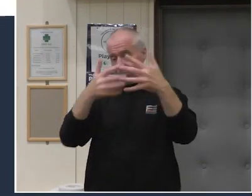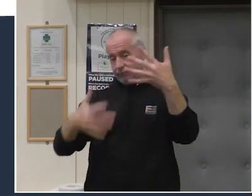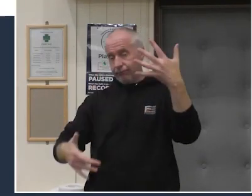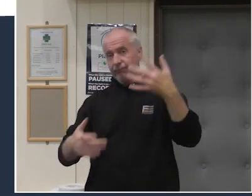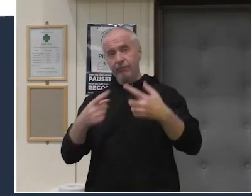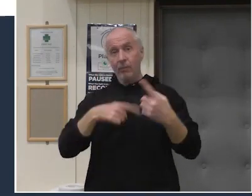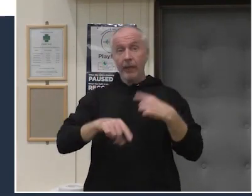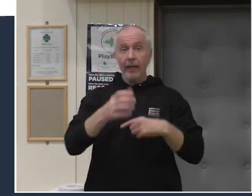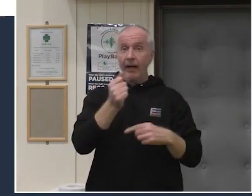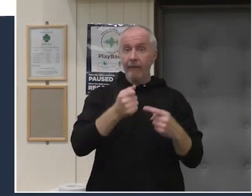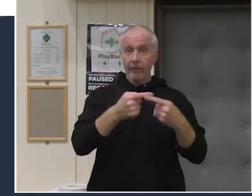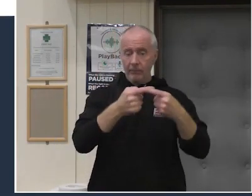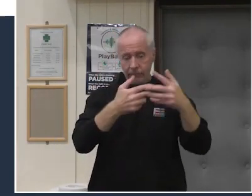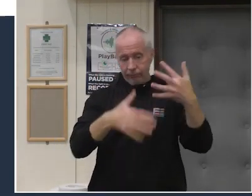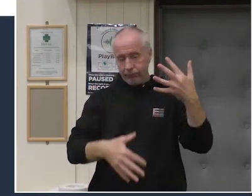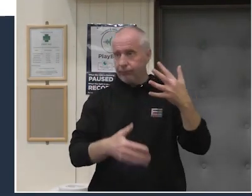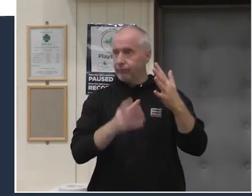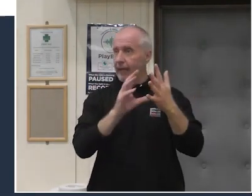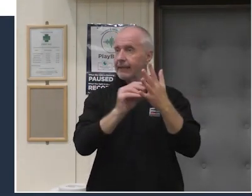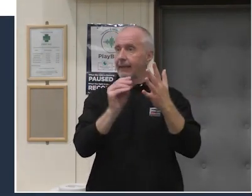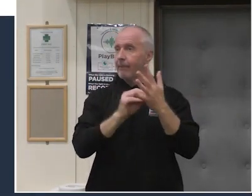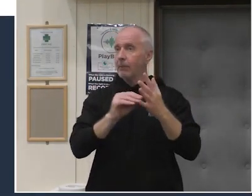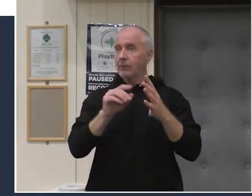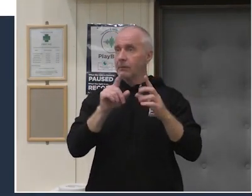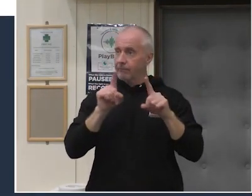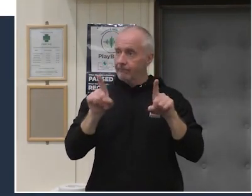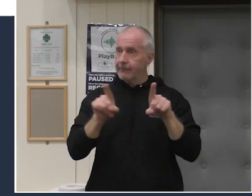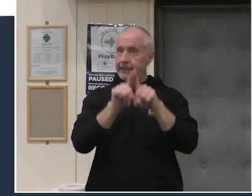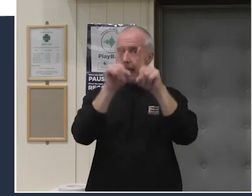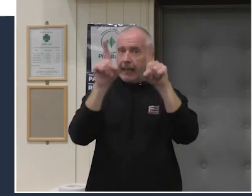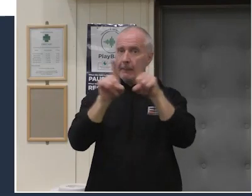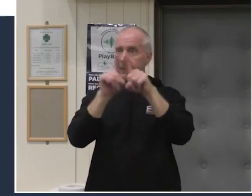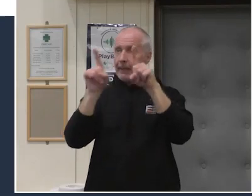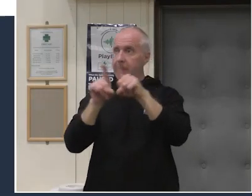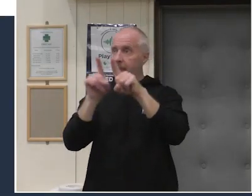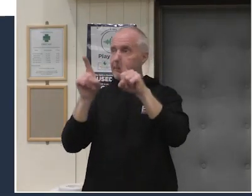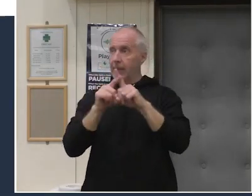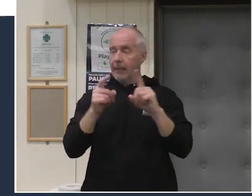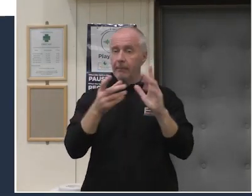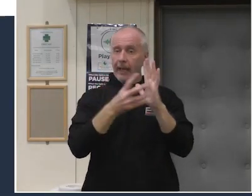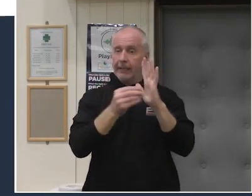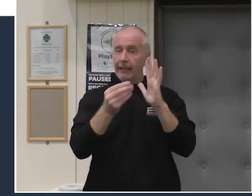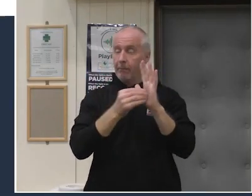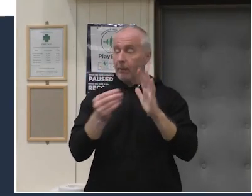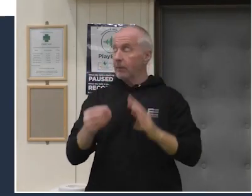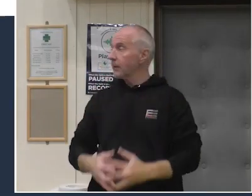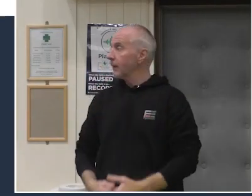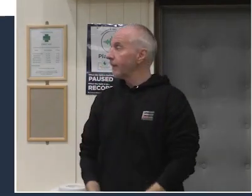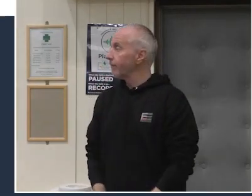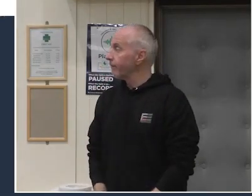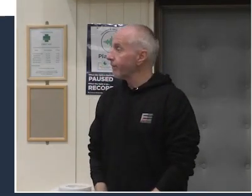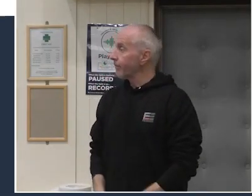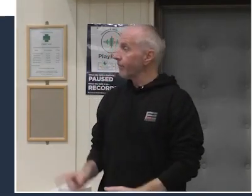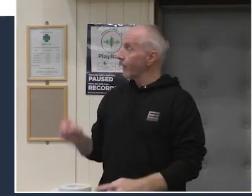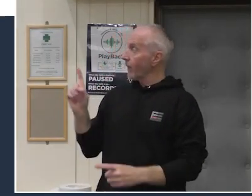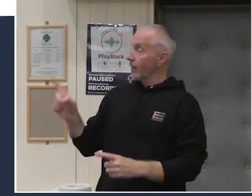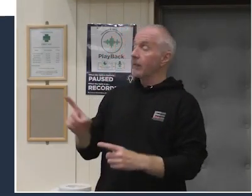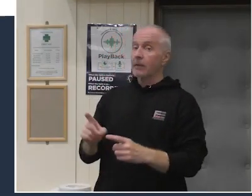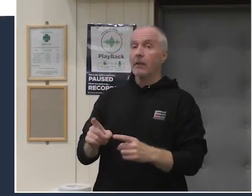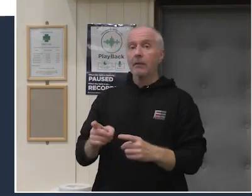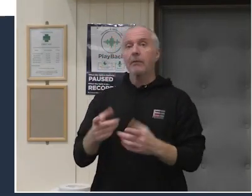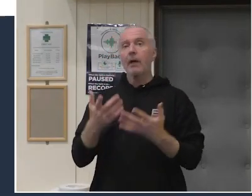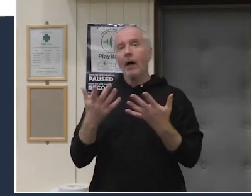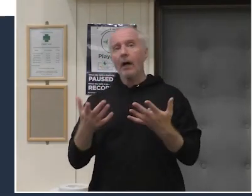short of things that follow the same trend. So that's a good cause